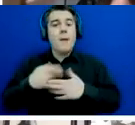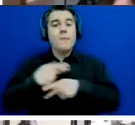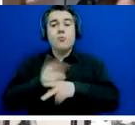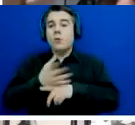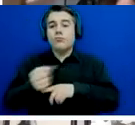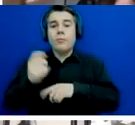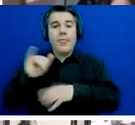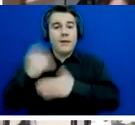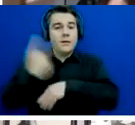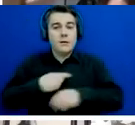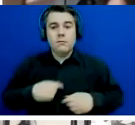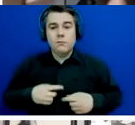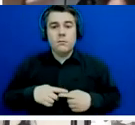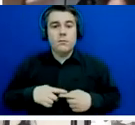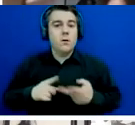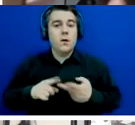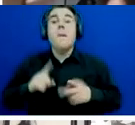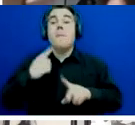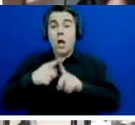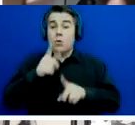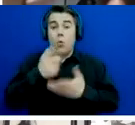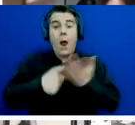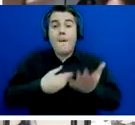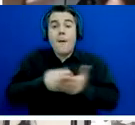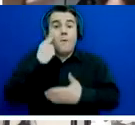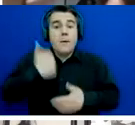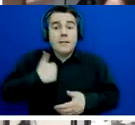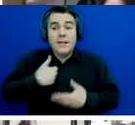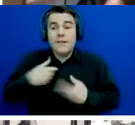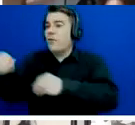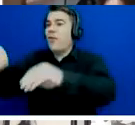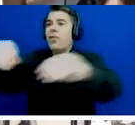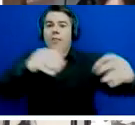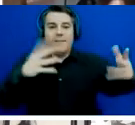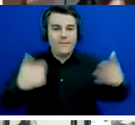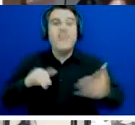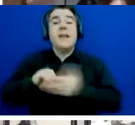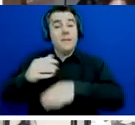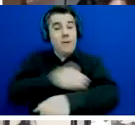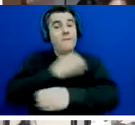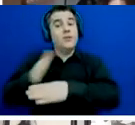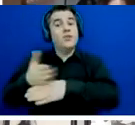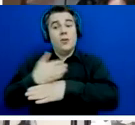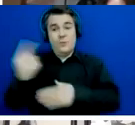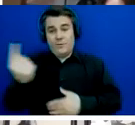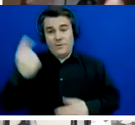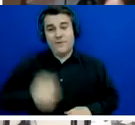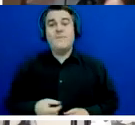as well as the stuff I purchased for myself. That's the power of sharing something.